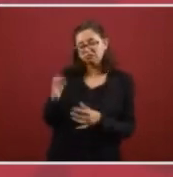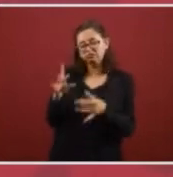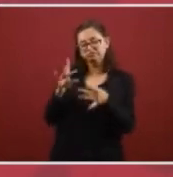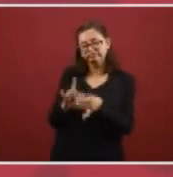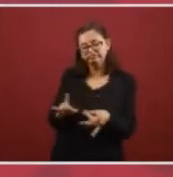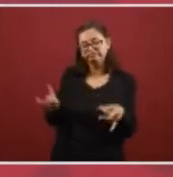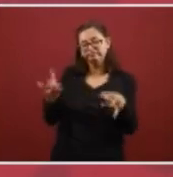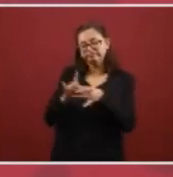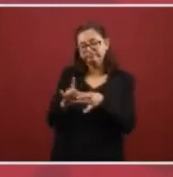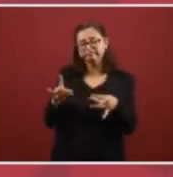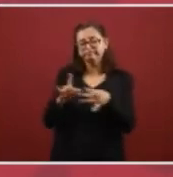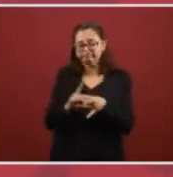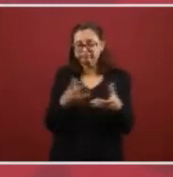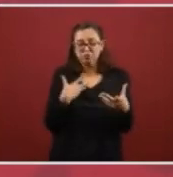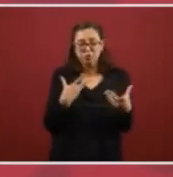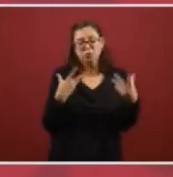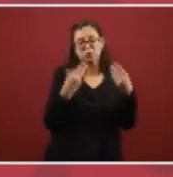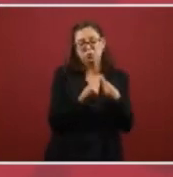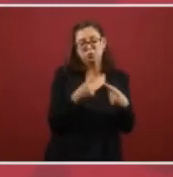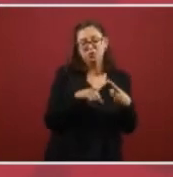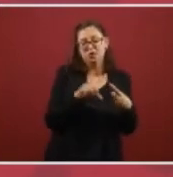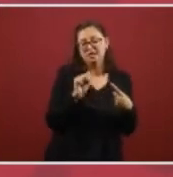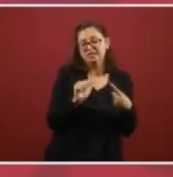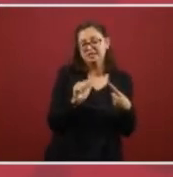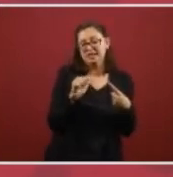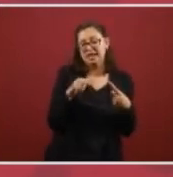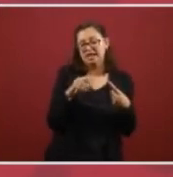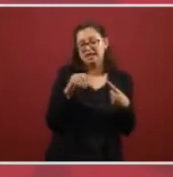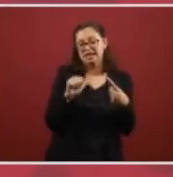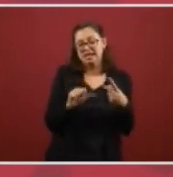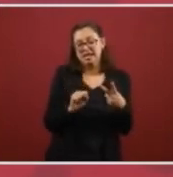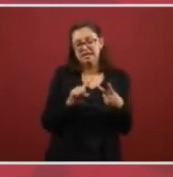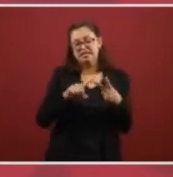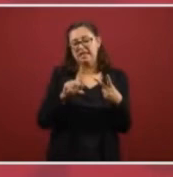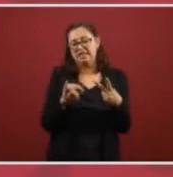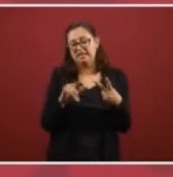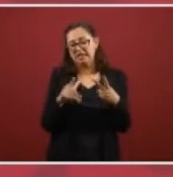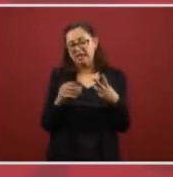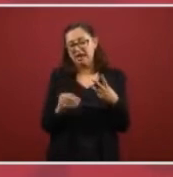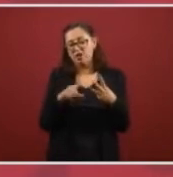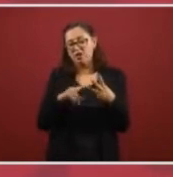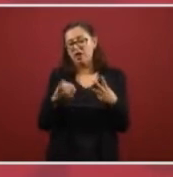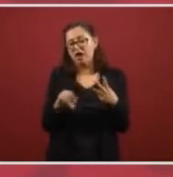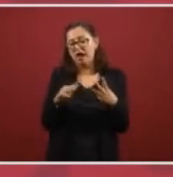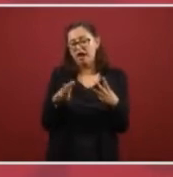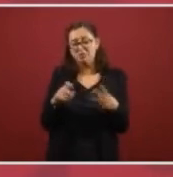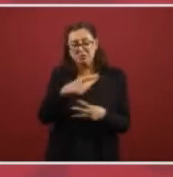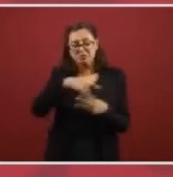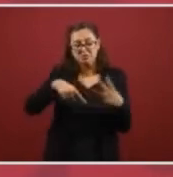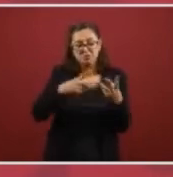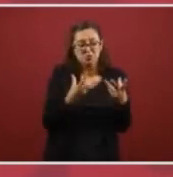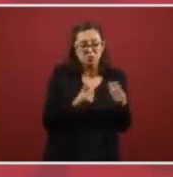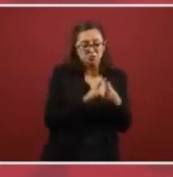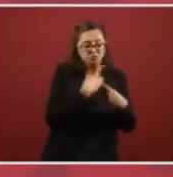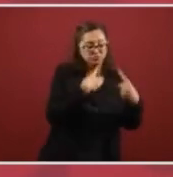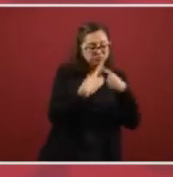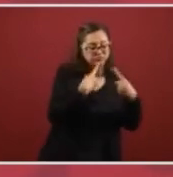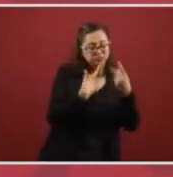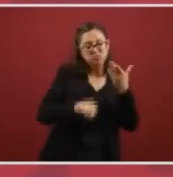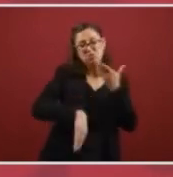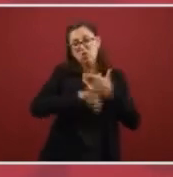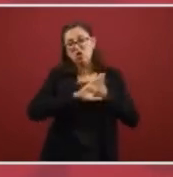confessed that he met with Salinas and Ceballos to do injury to me